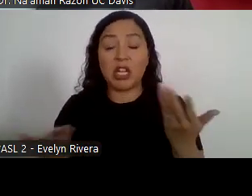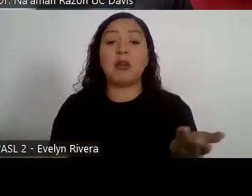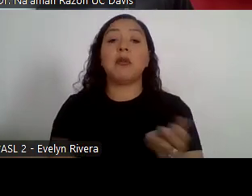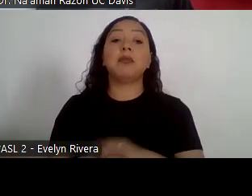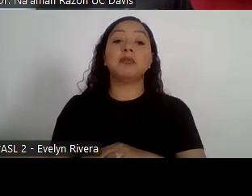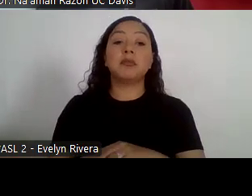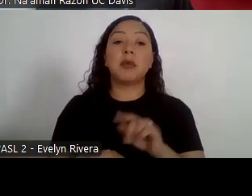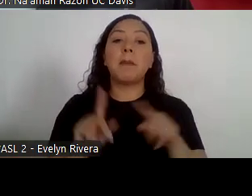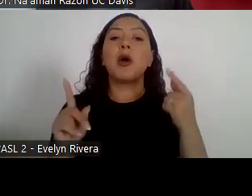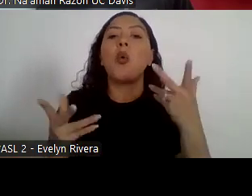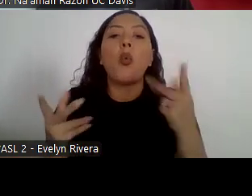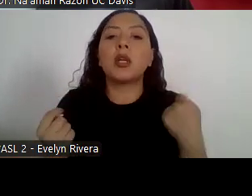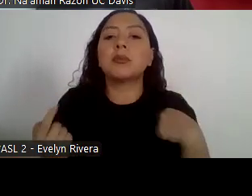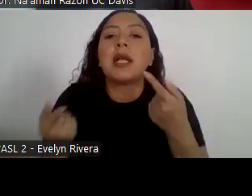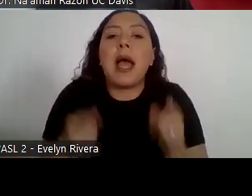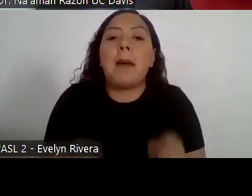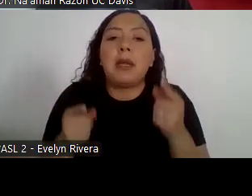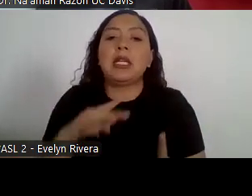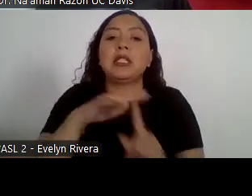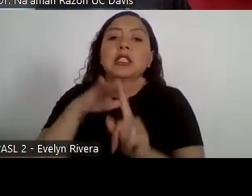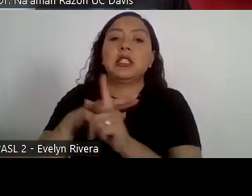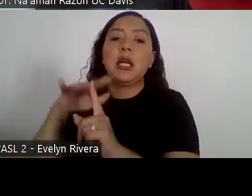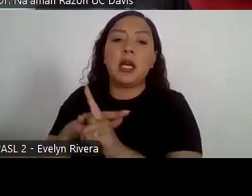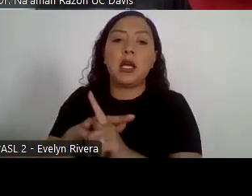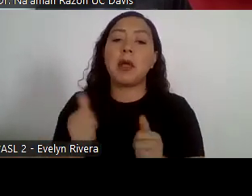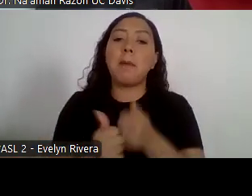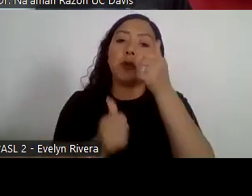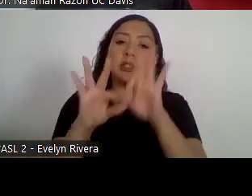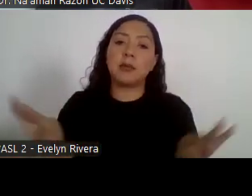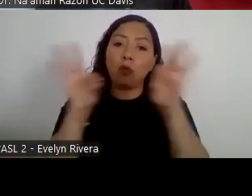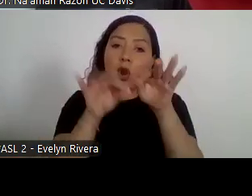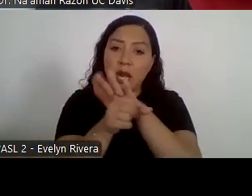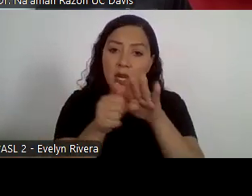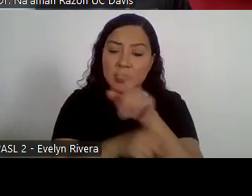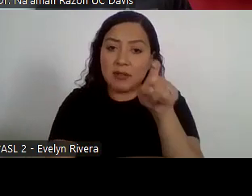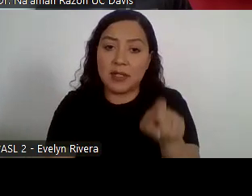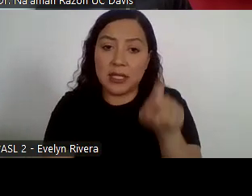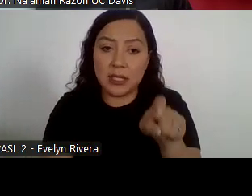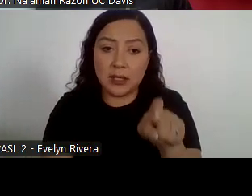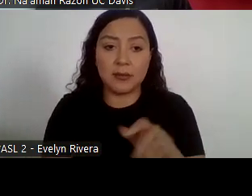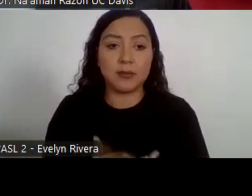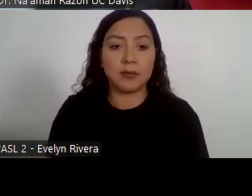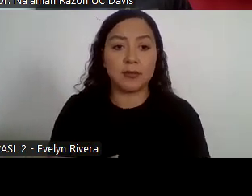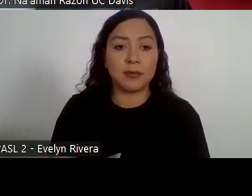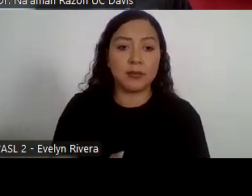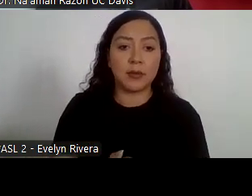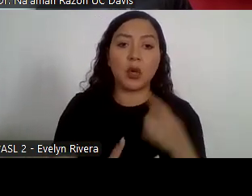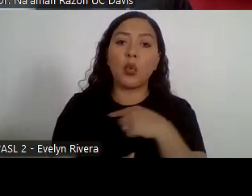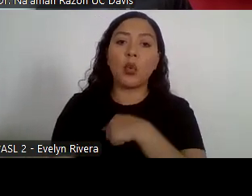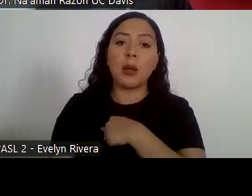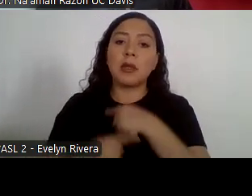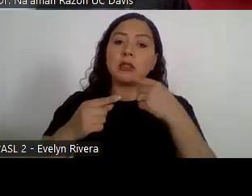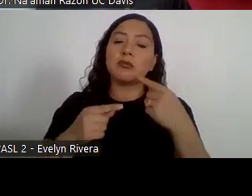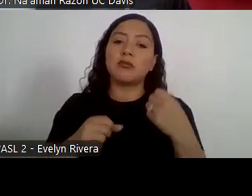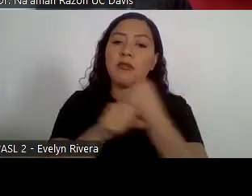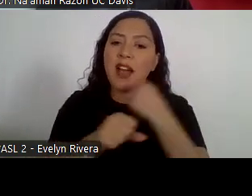been coming up as the most important areas of need. We've been finding the need to build awareness